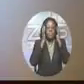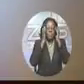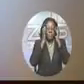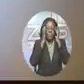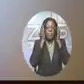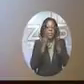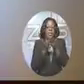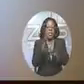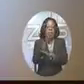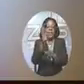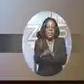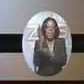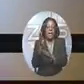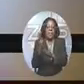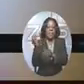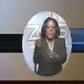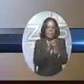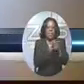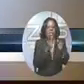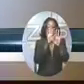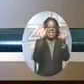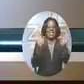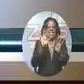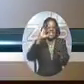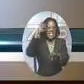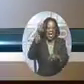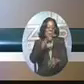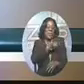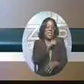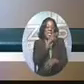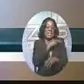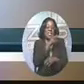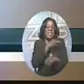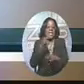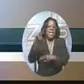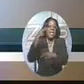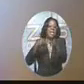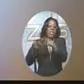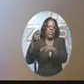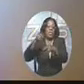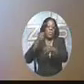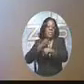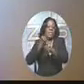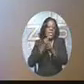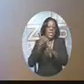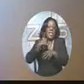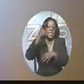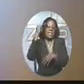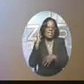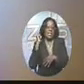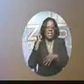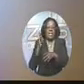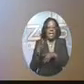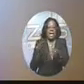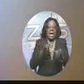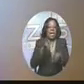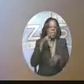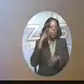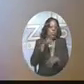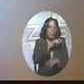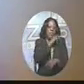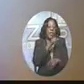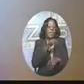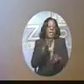Good evening, Bahamas. Welcome to Sports Sunday. I'm Jared Higgs. History was made yesterday as Rose Carey became the first woman to be